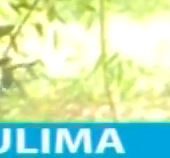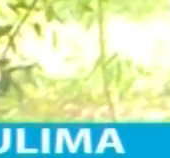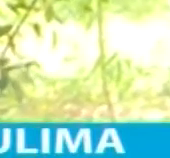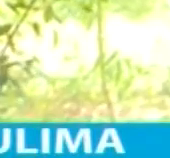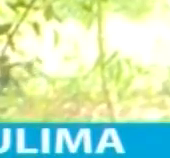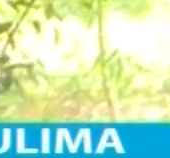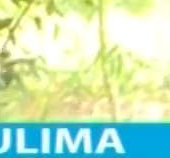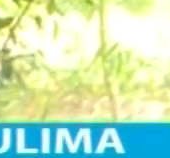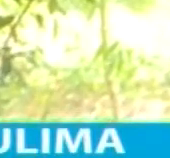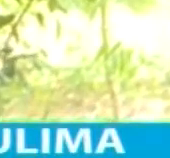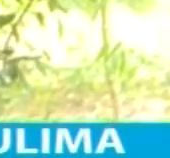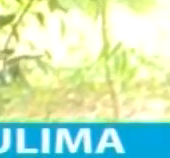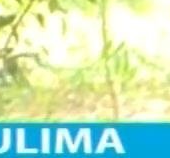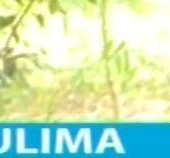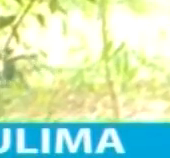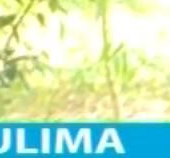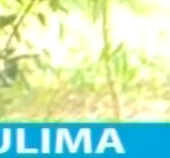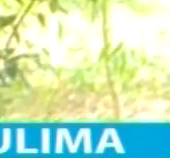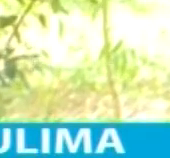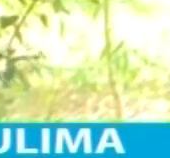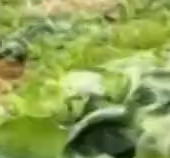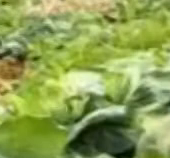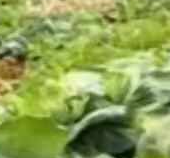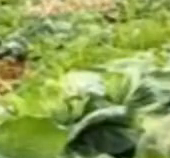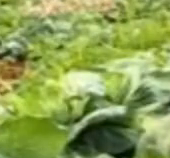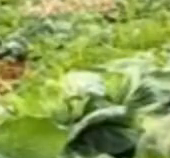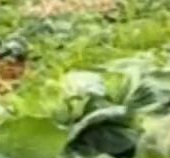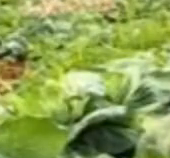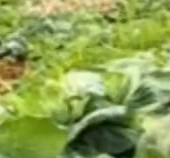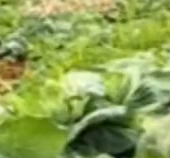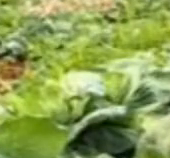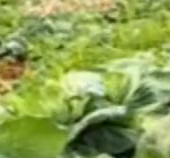1 kwa mseto kamili wa kilimo.